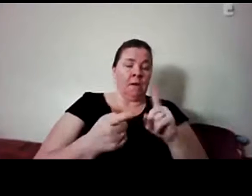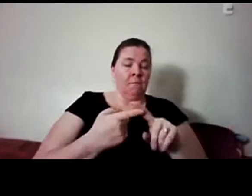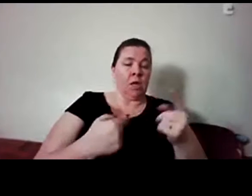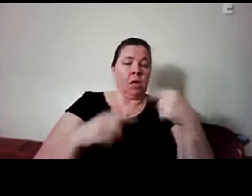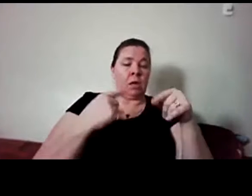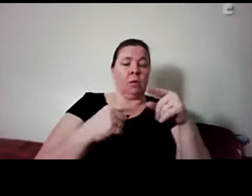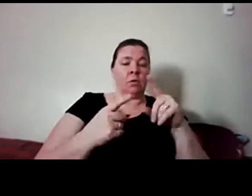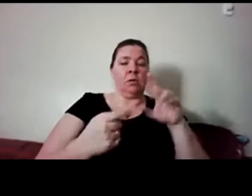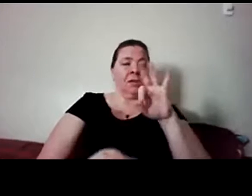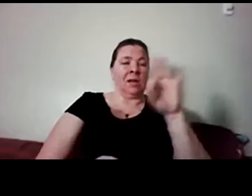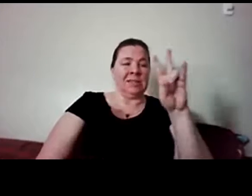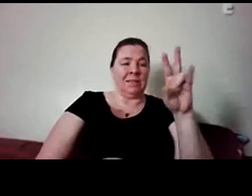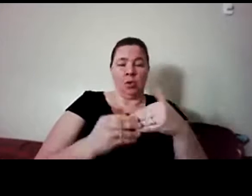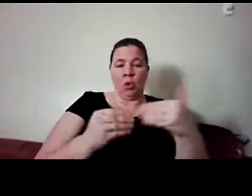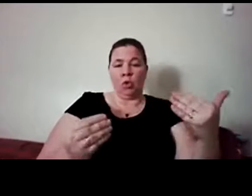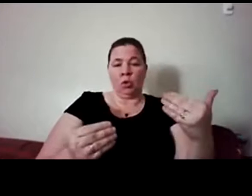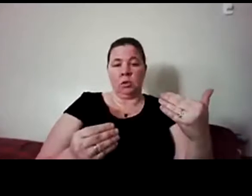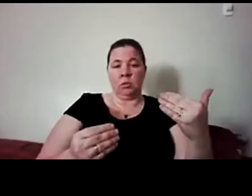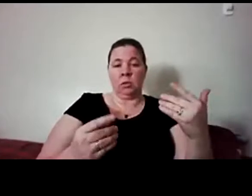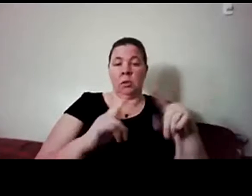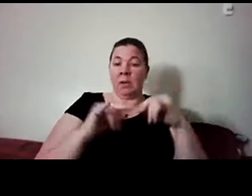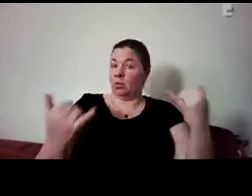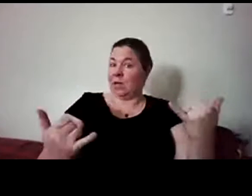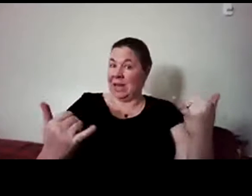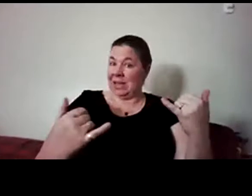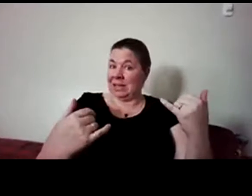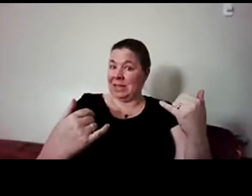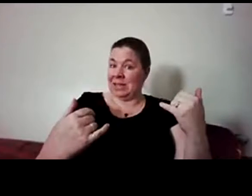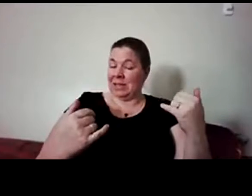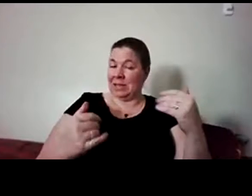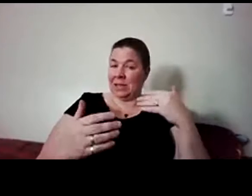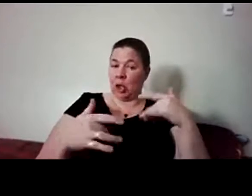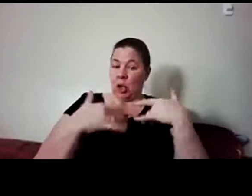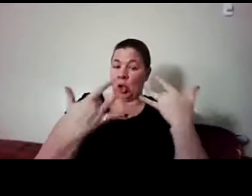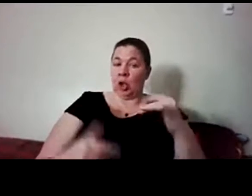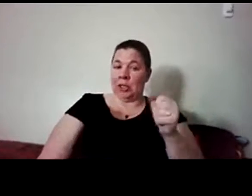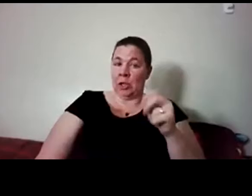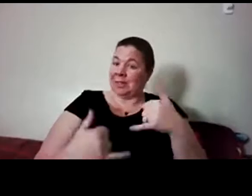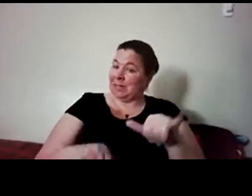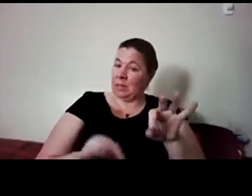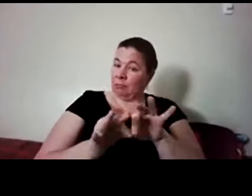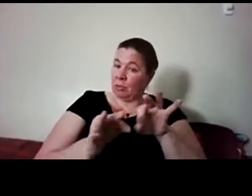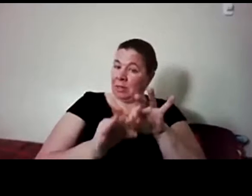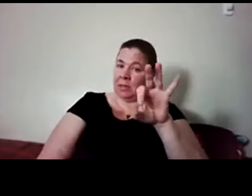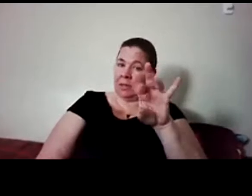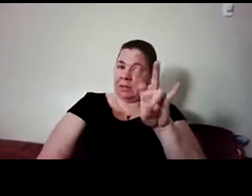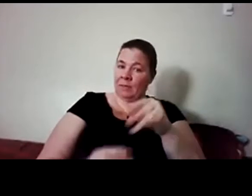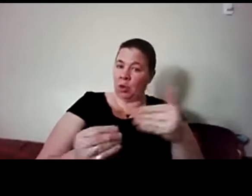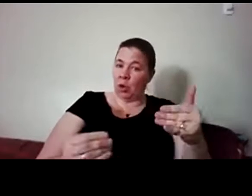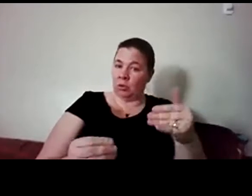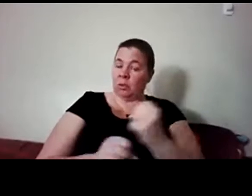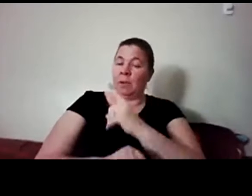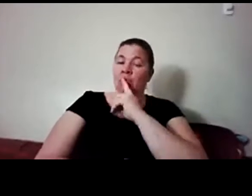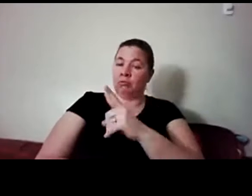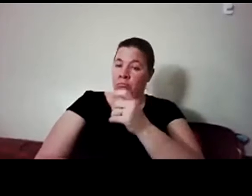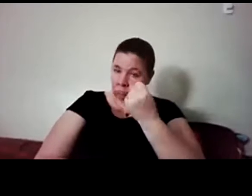me $97. Fortunately, today, we are early January, it is still going to cost you $97. And I can assure you